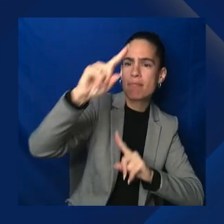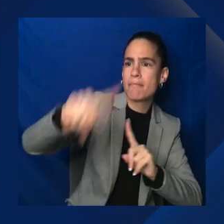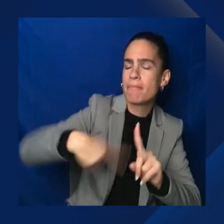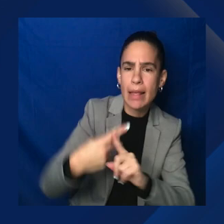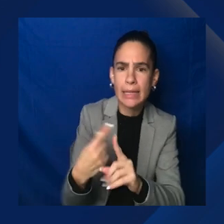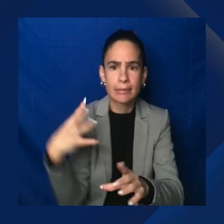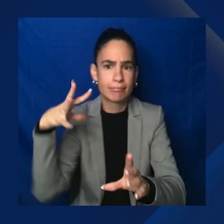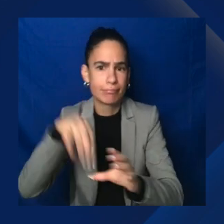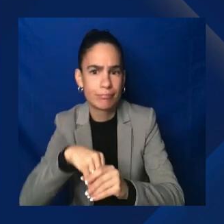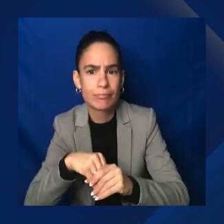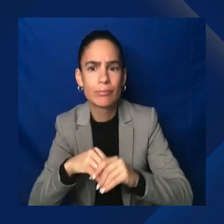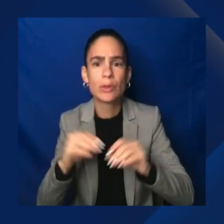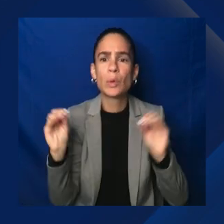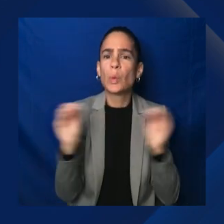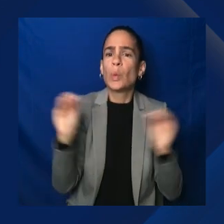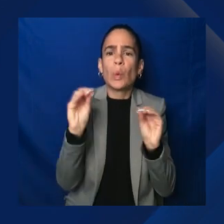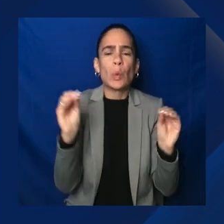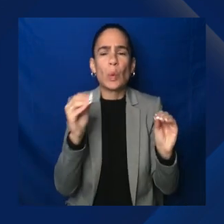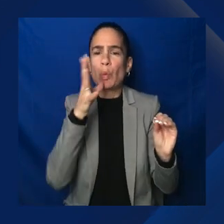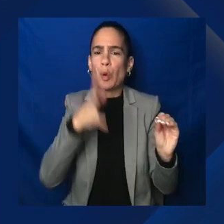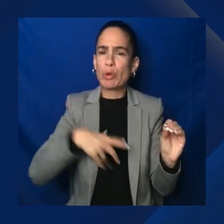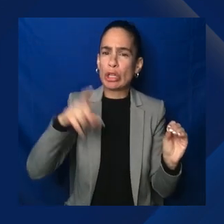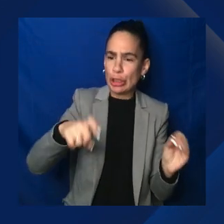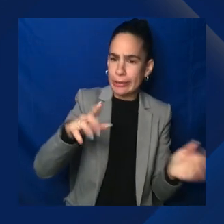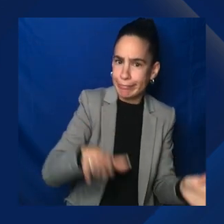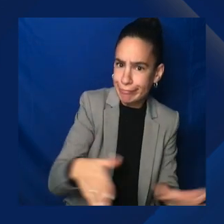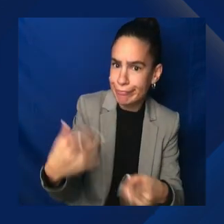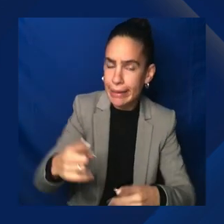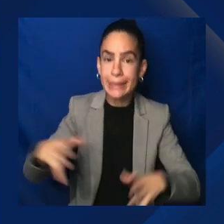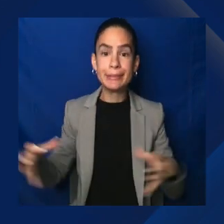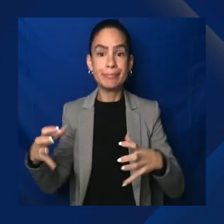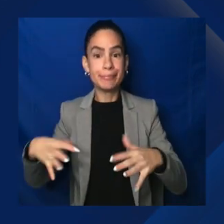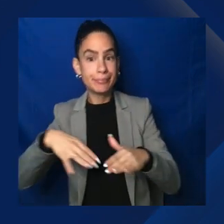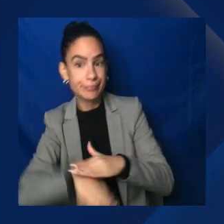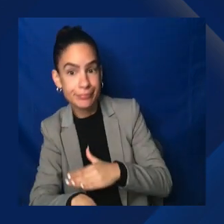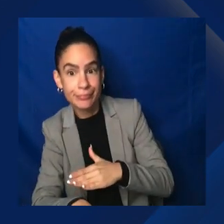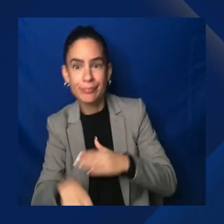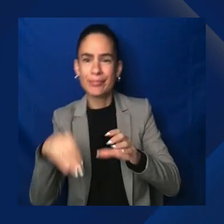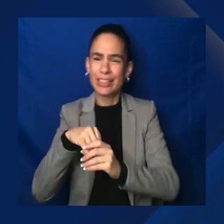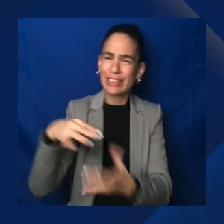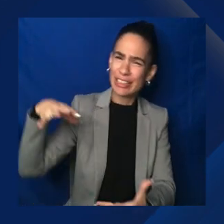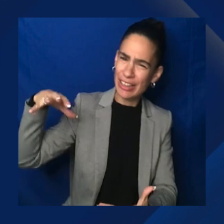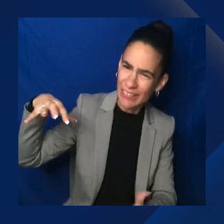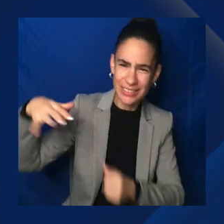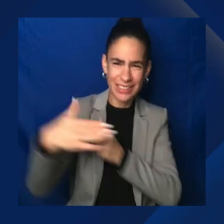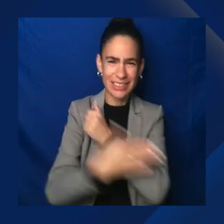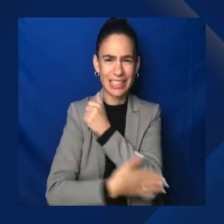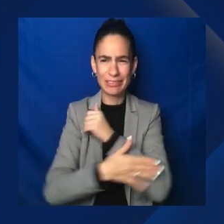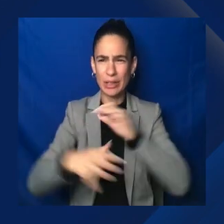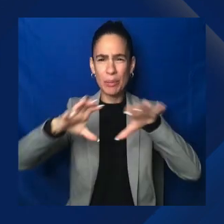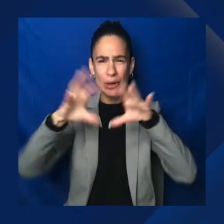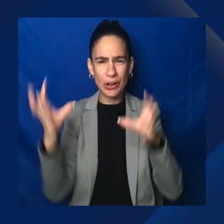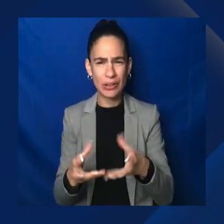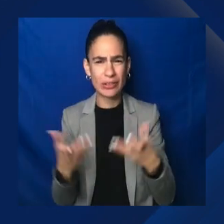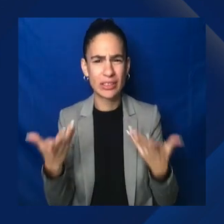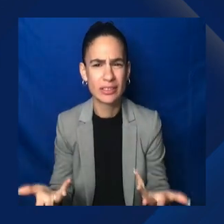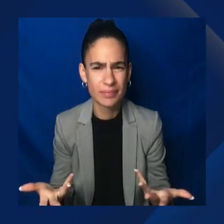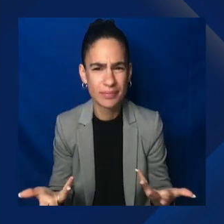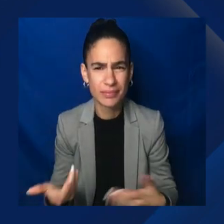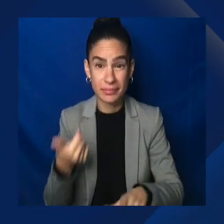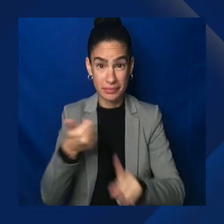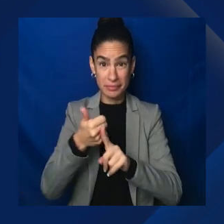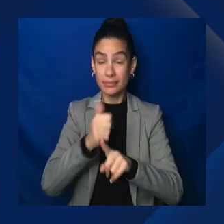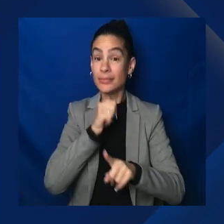the richest democracy in the world. It's frankly unacceptable, and we should all be invested in maternal health